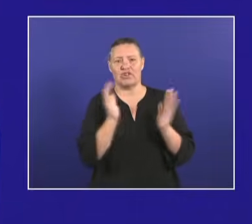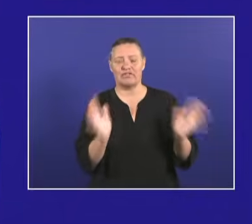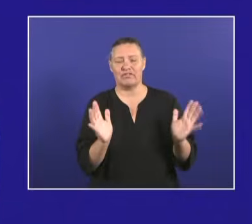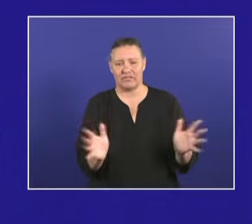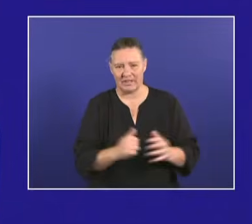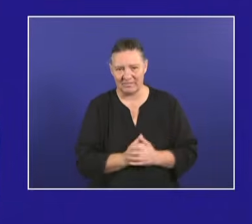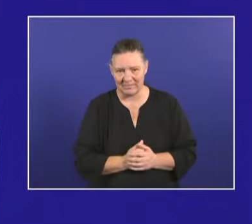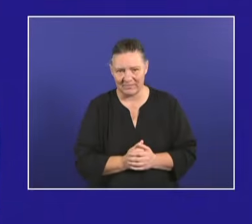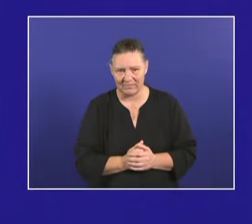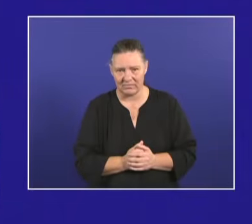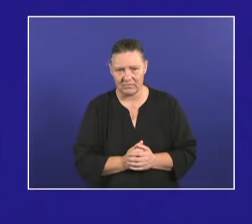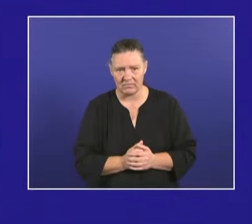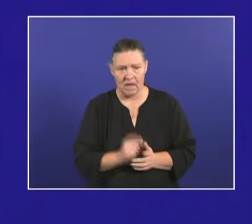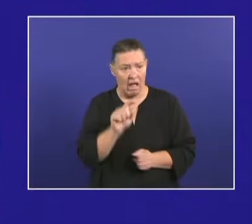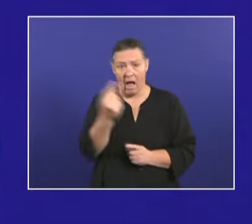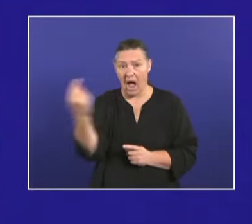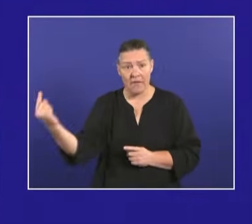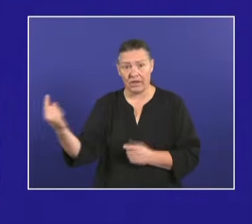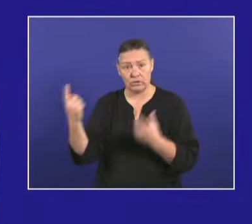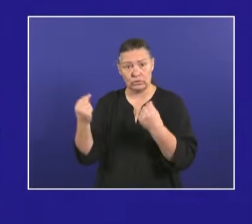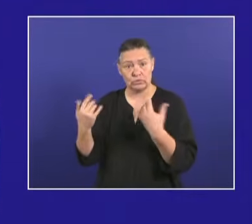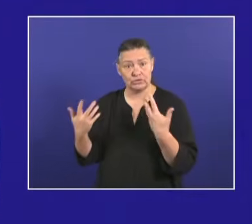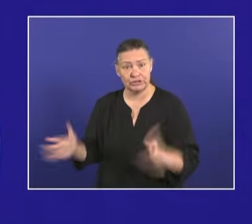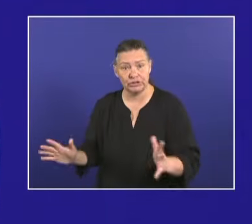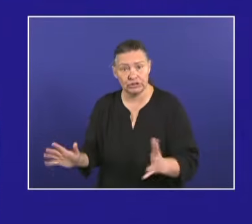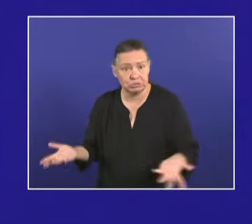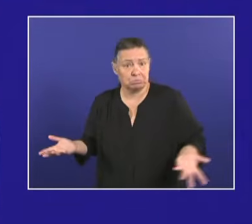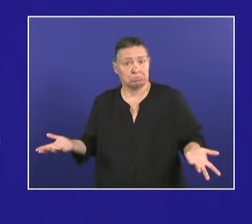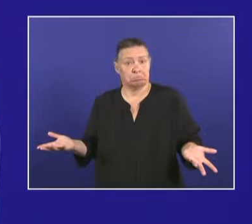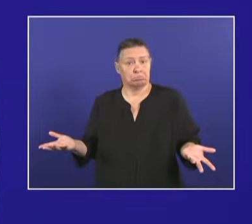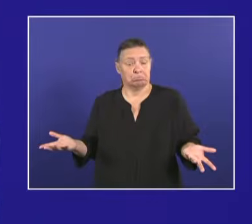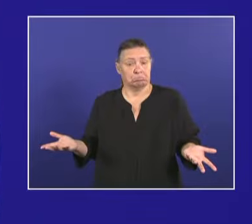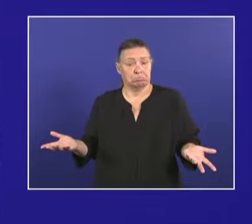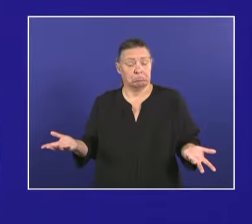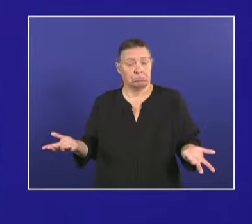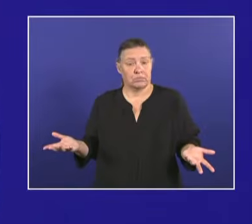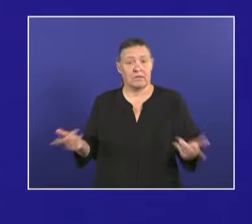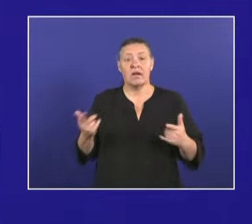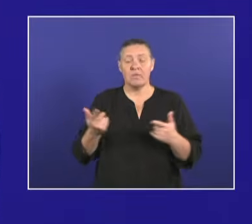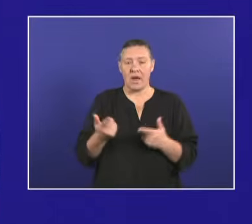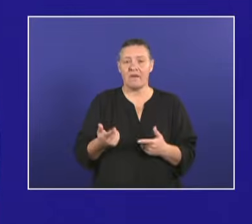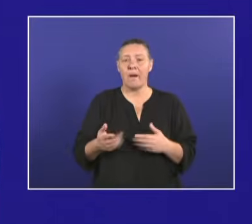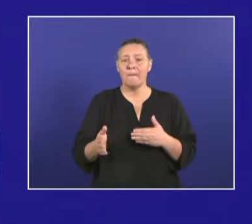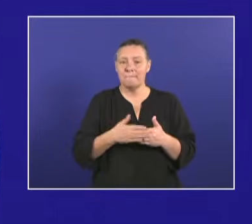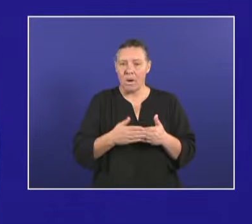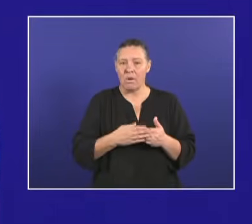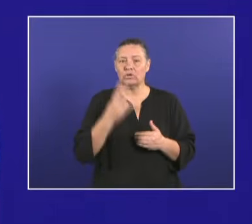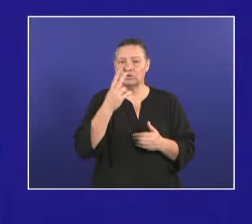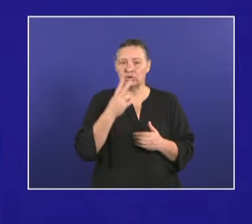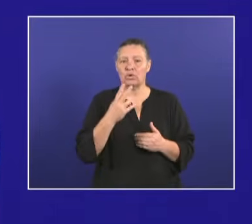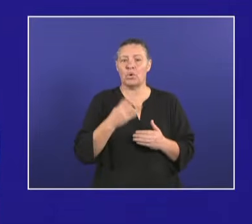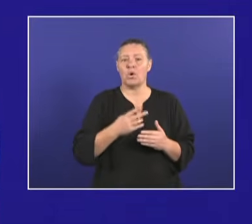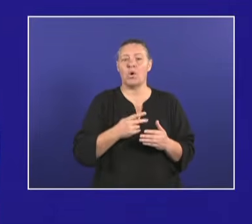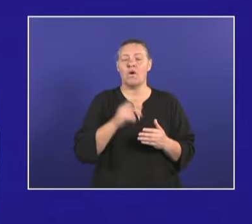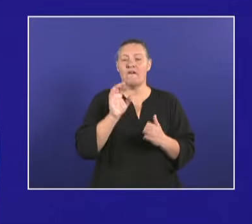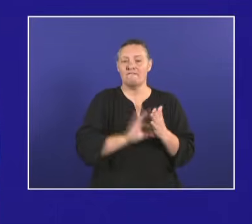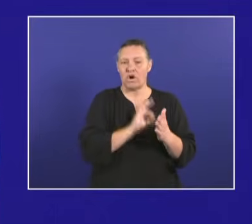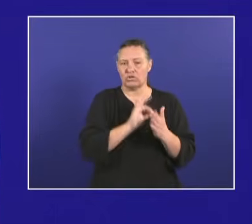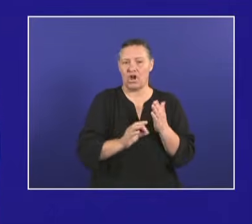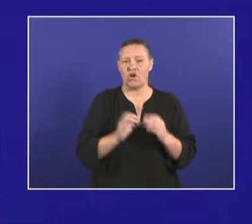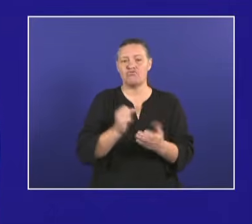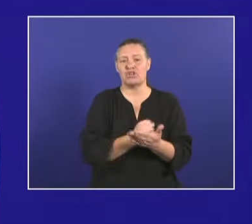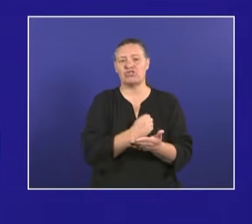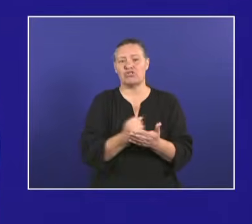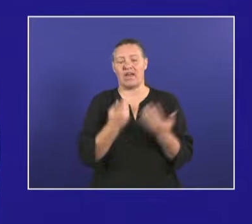I challenge you to find any political party that's pulled this off yet. And we still have 2 more voter registration weekends to actually turn